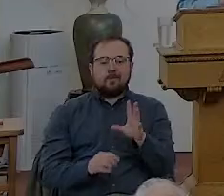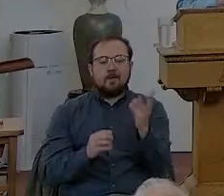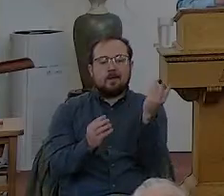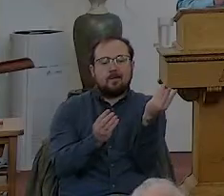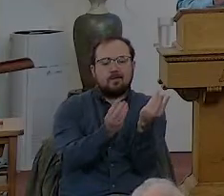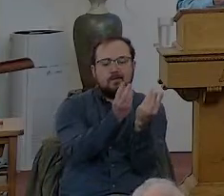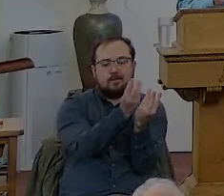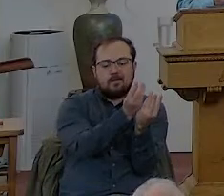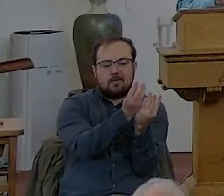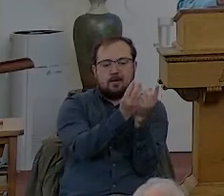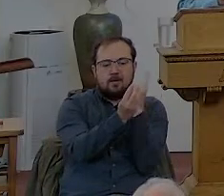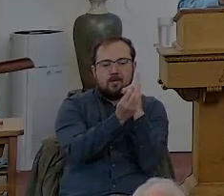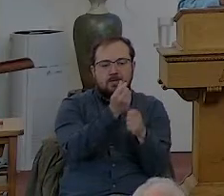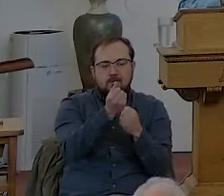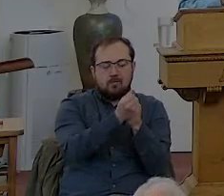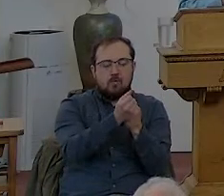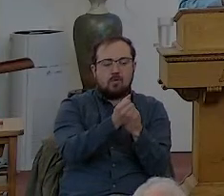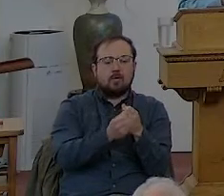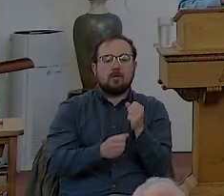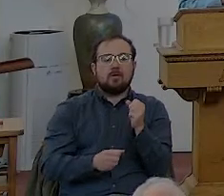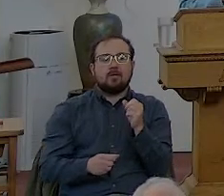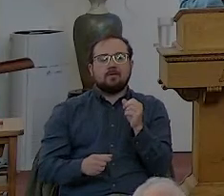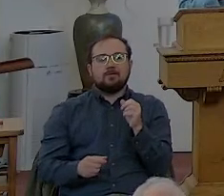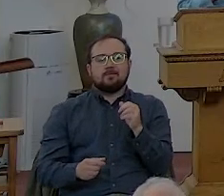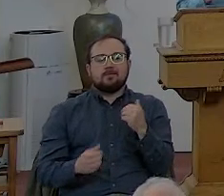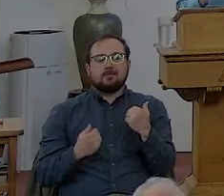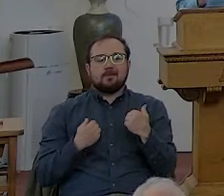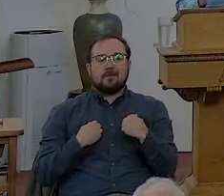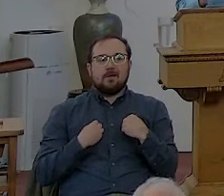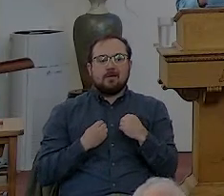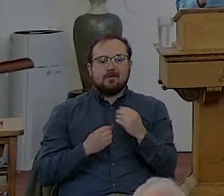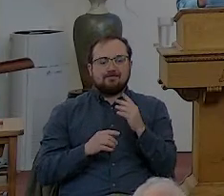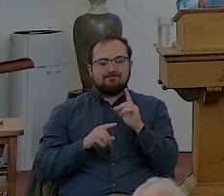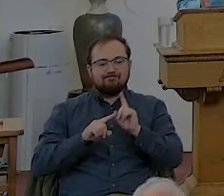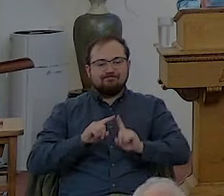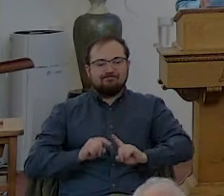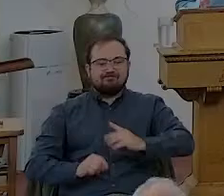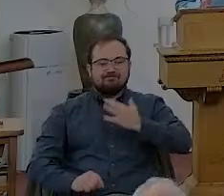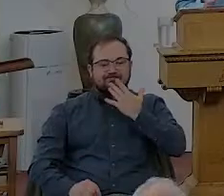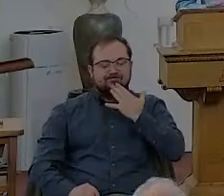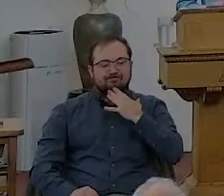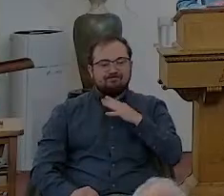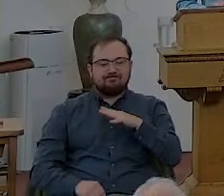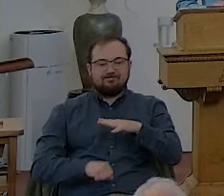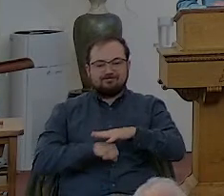other for support and create a blaze of color and texture?